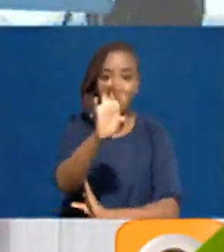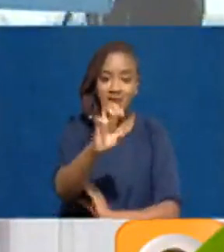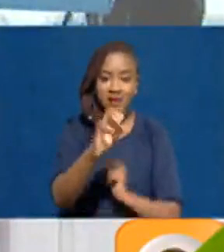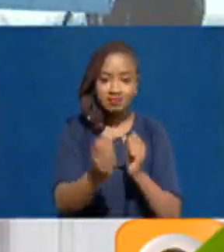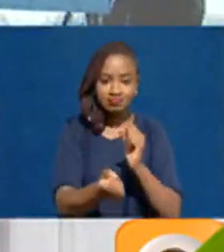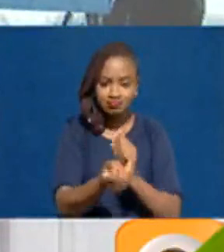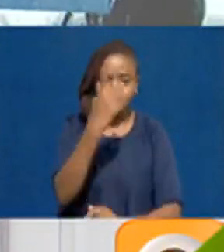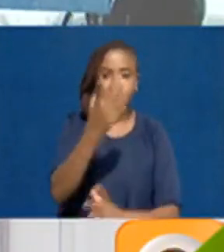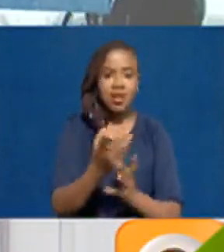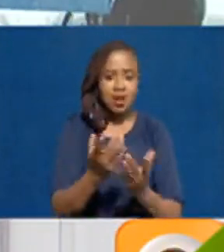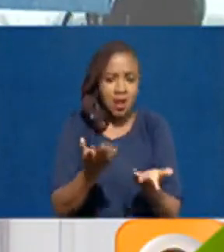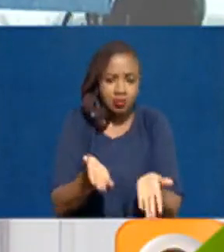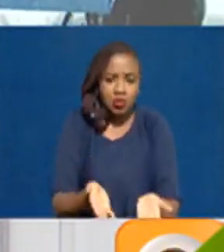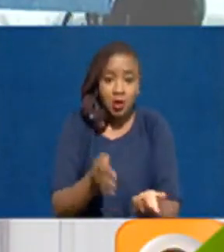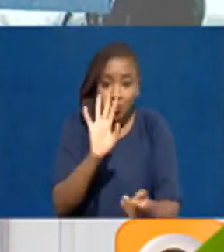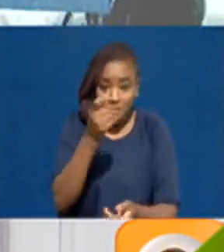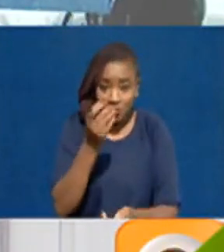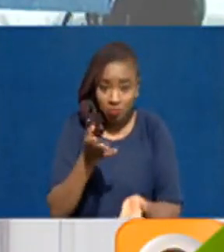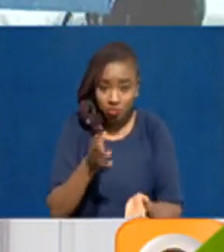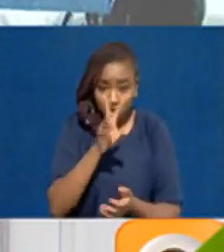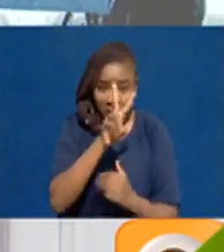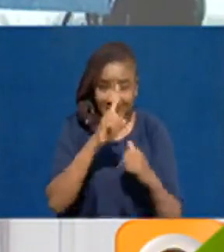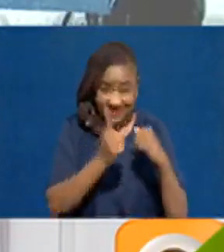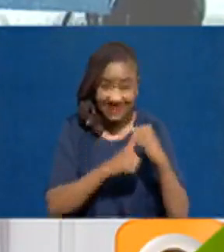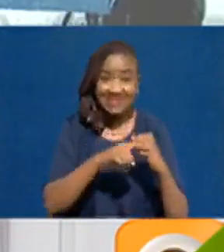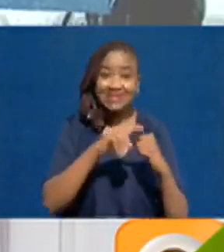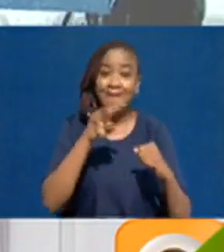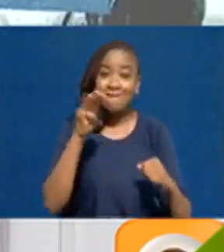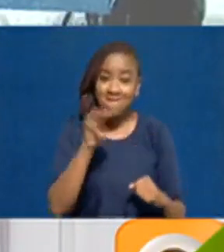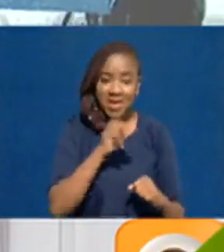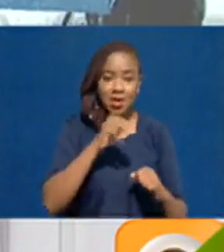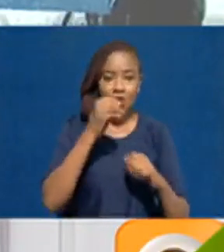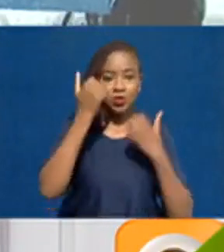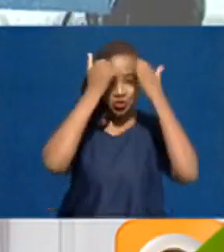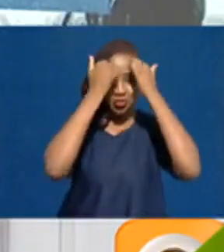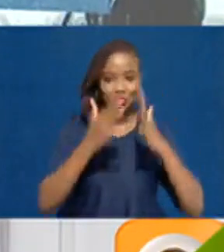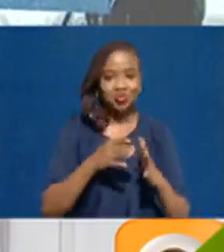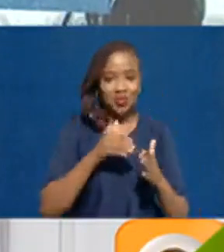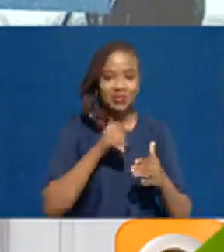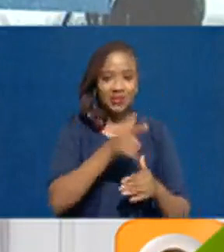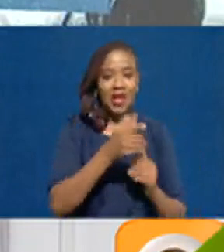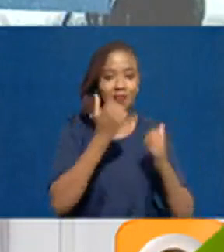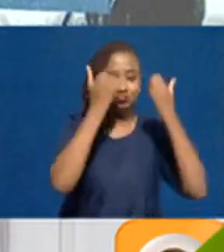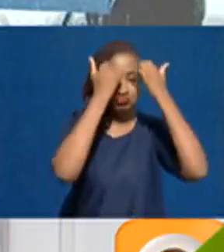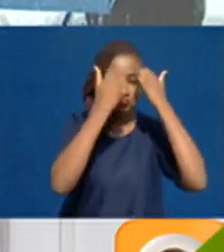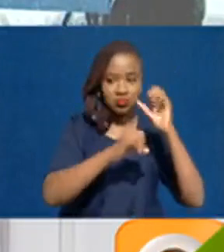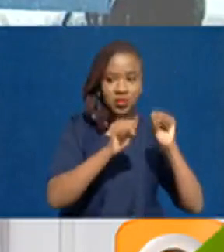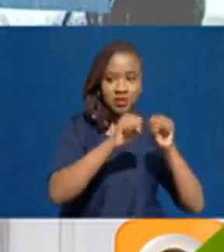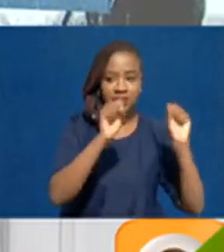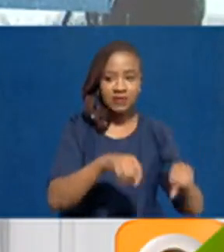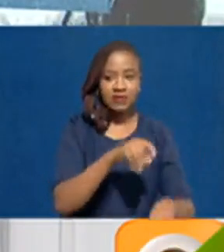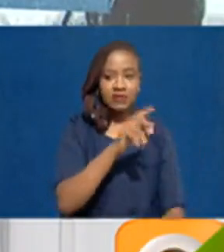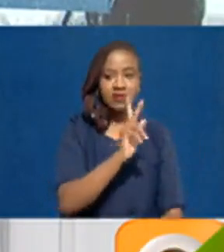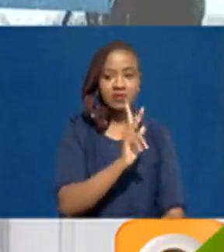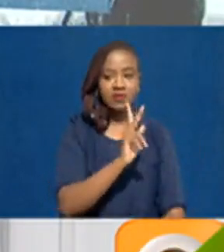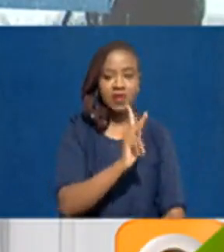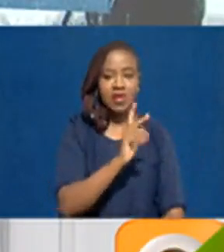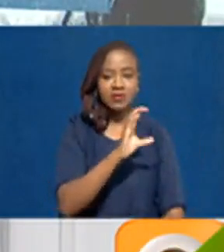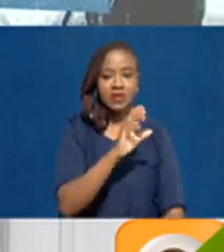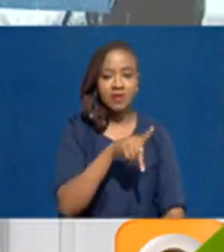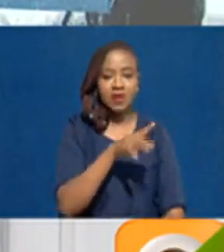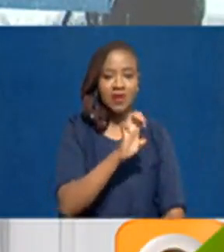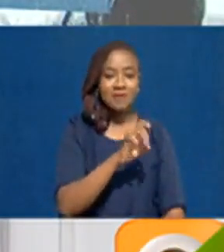changing. Of course, we understand that 26 million candidates have gone through the system, but there's something peculiar that happened during the KCPE of